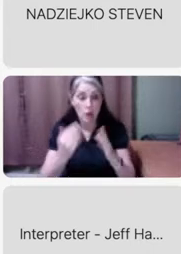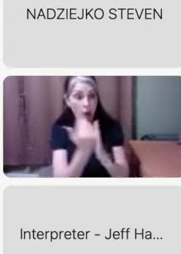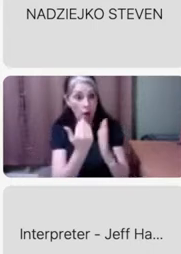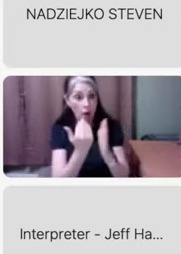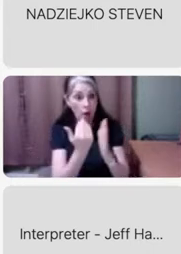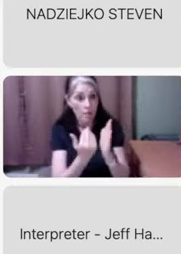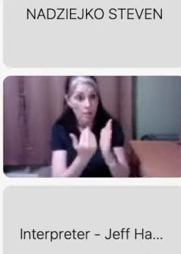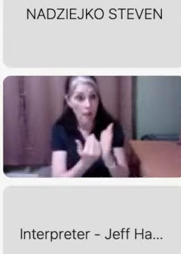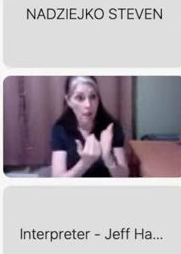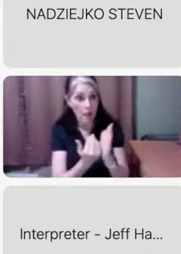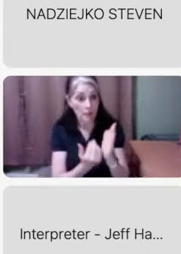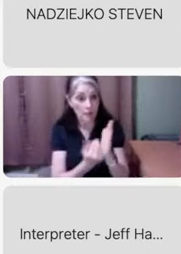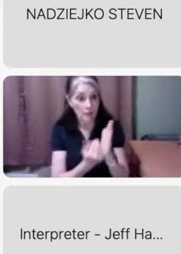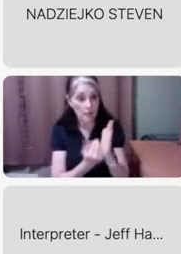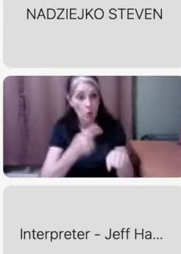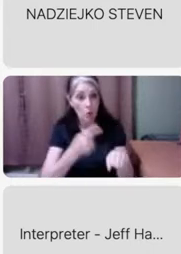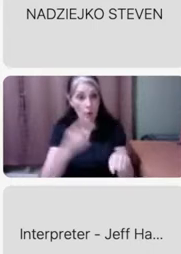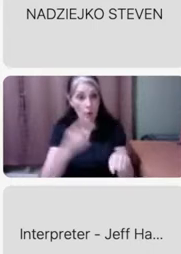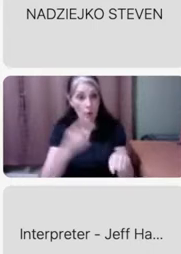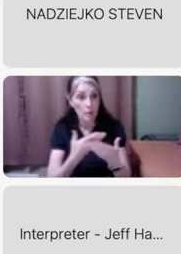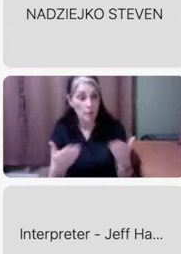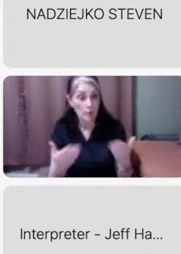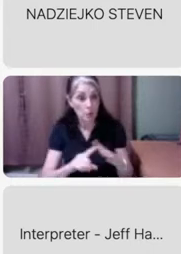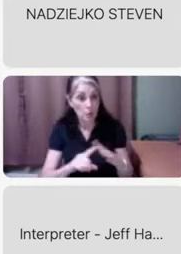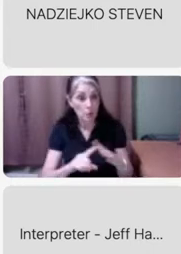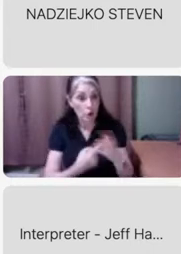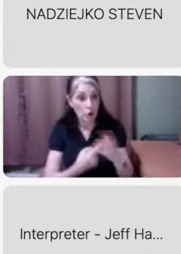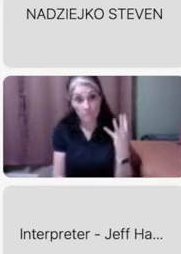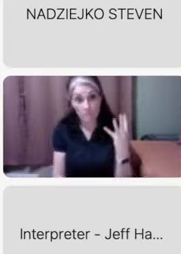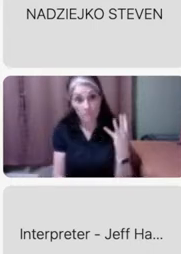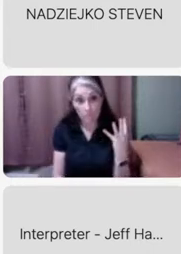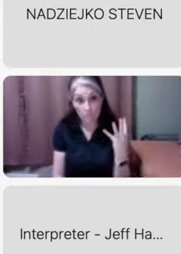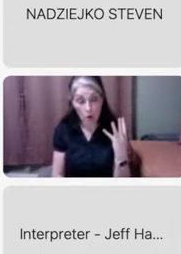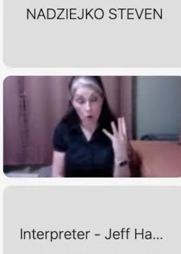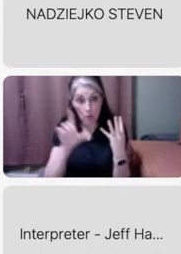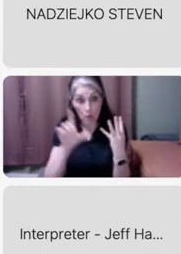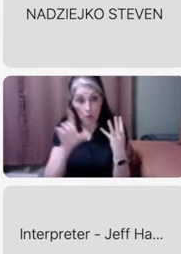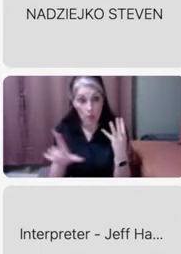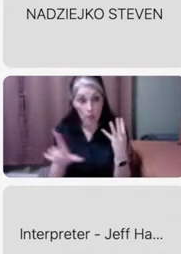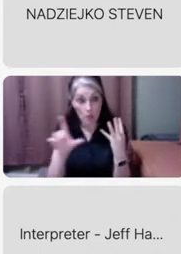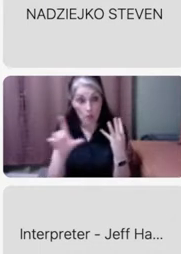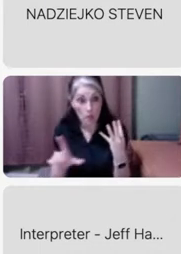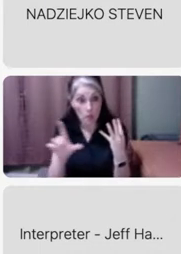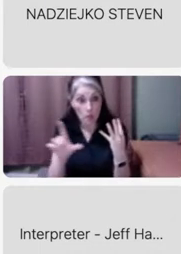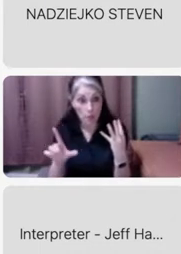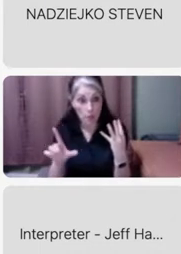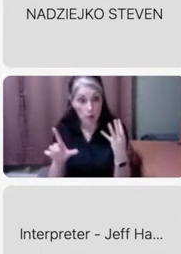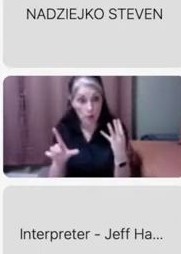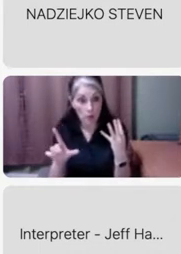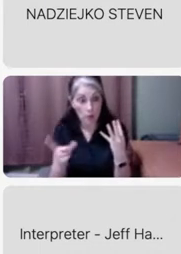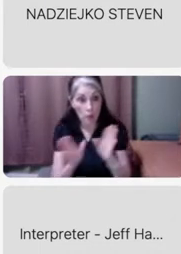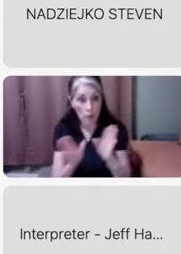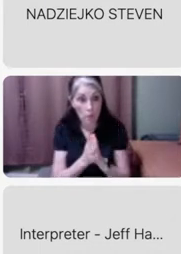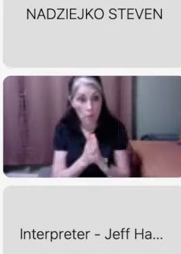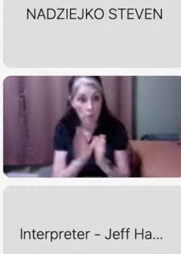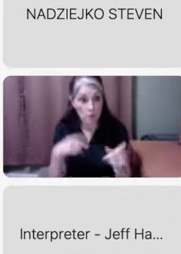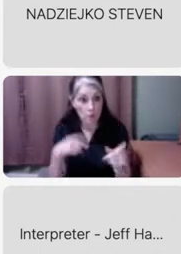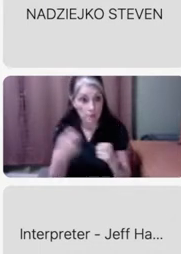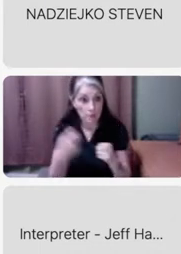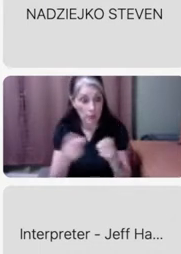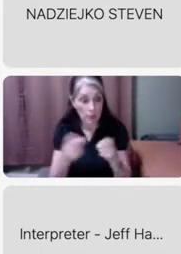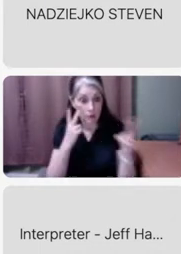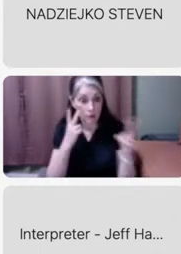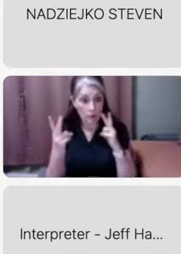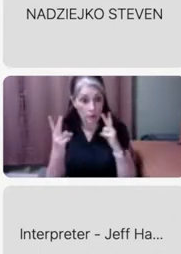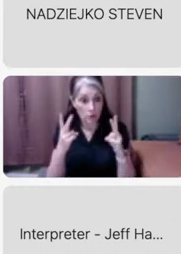items and so starting with number four libraries including books in spanish are visual performing arts department has put